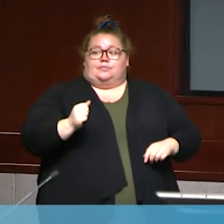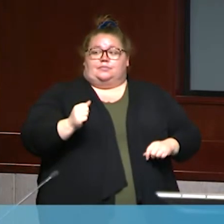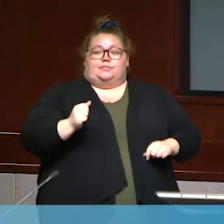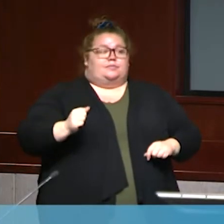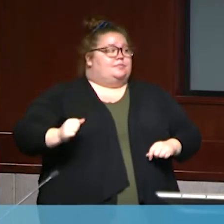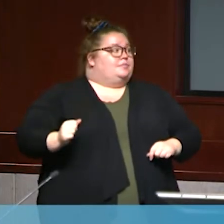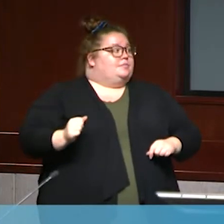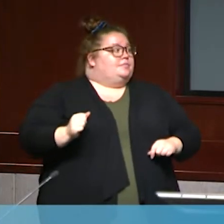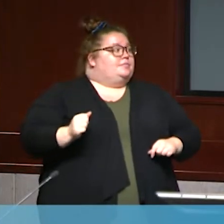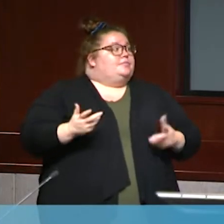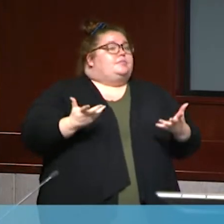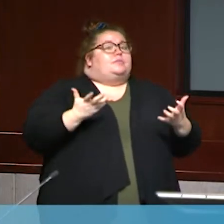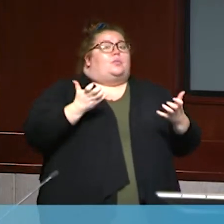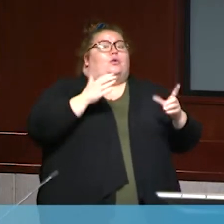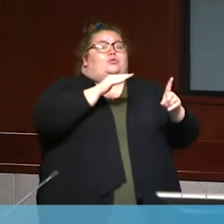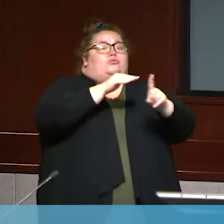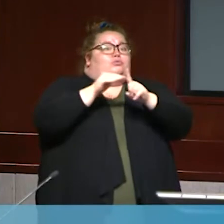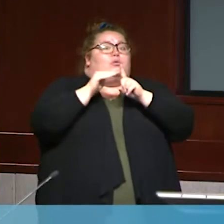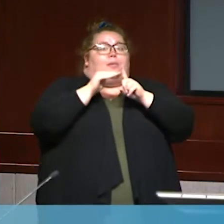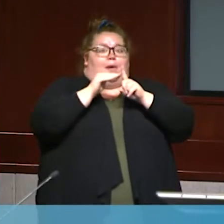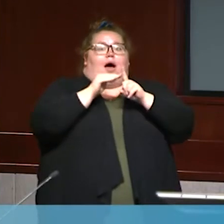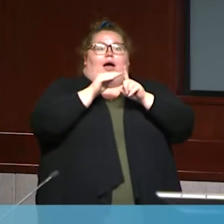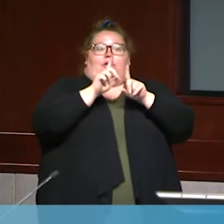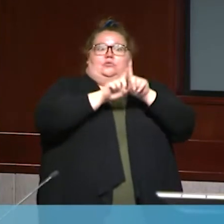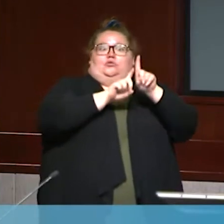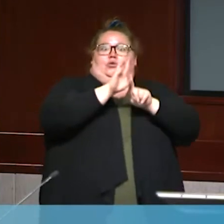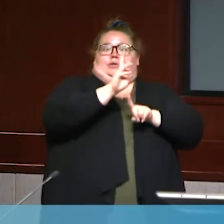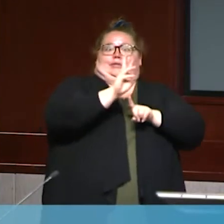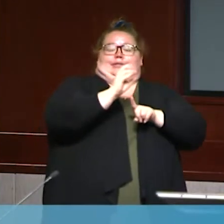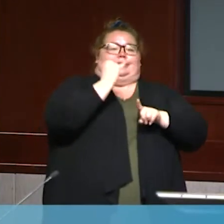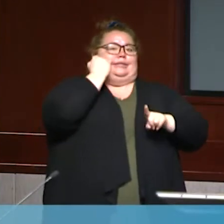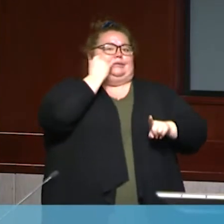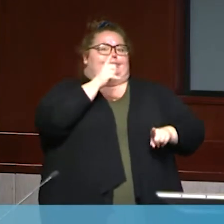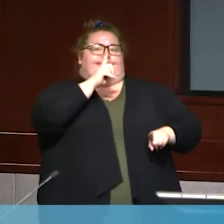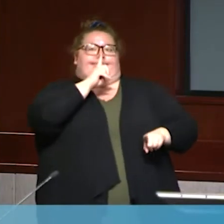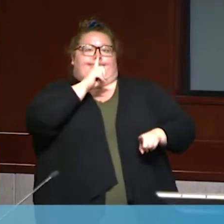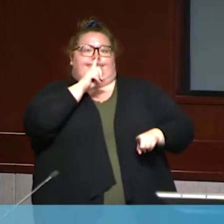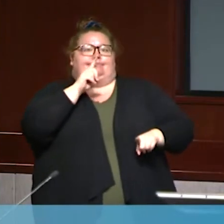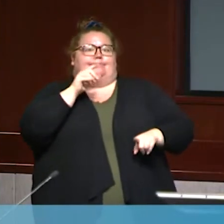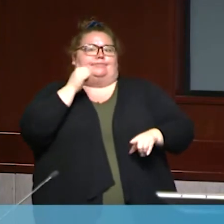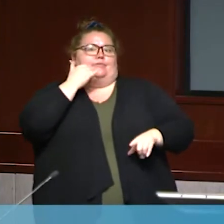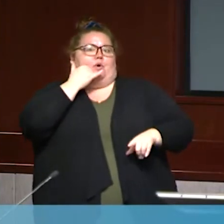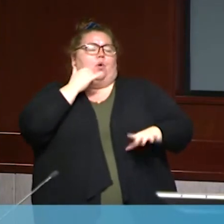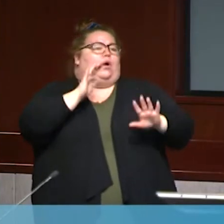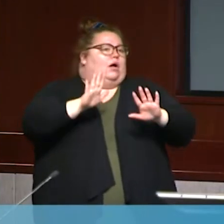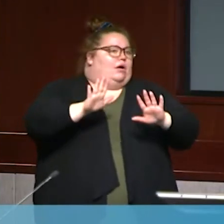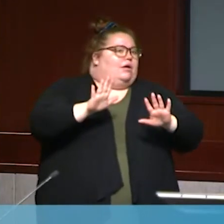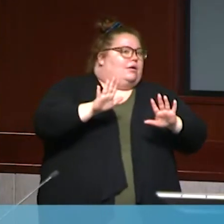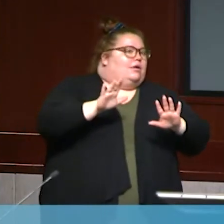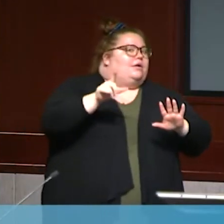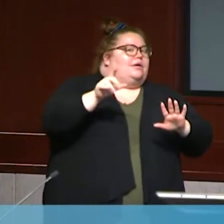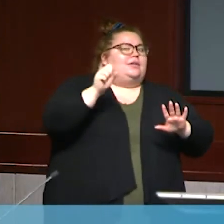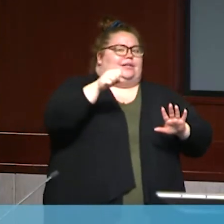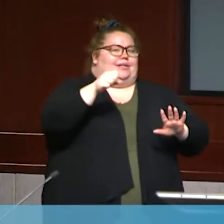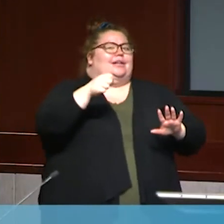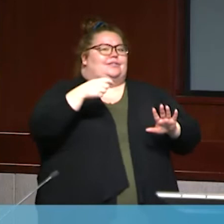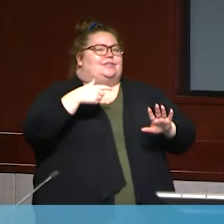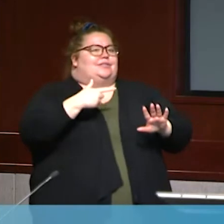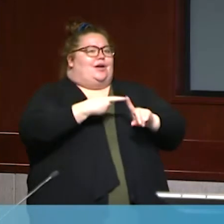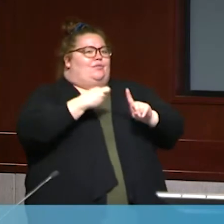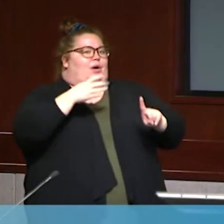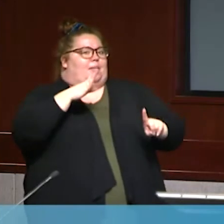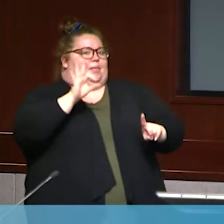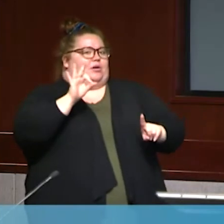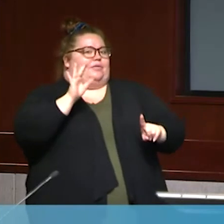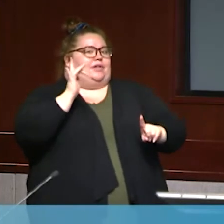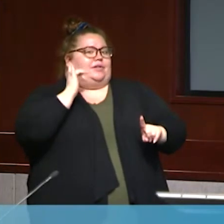Okay, this is the part where I have to remind people, *6, just in case. Kern Radio. Stacey from the Californian. Can you hear me? We